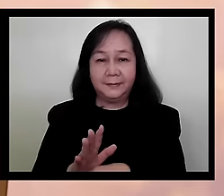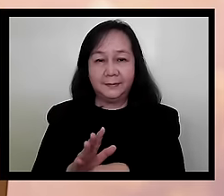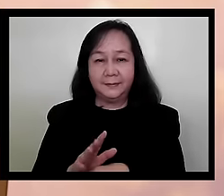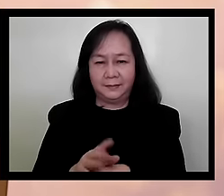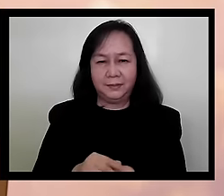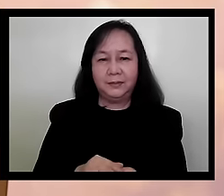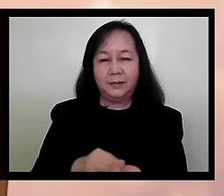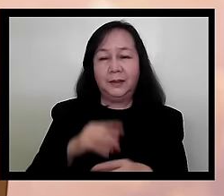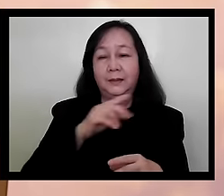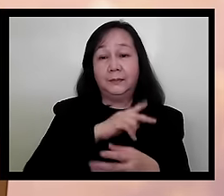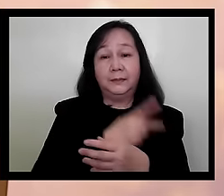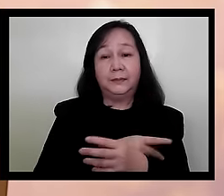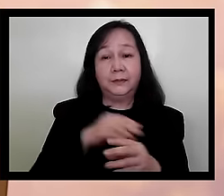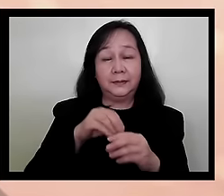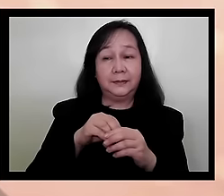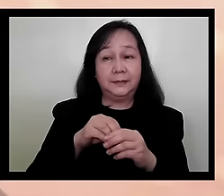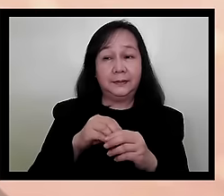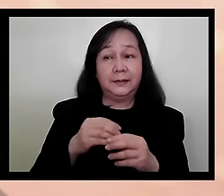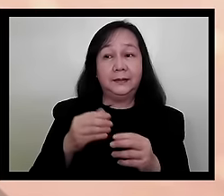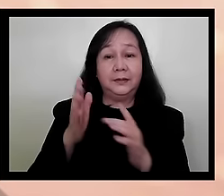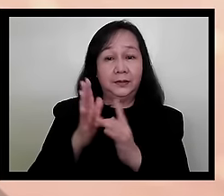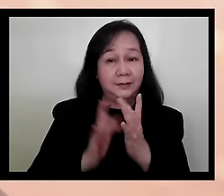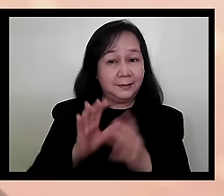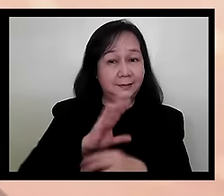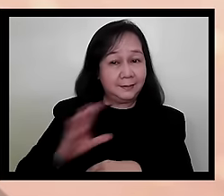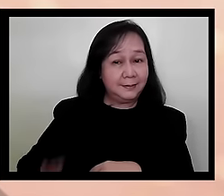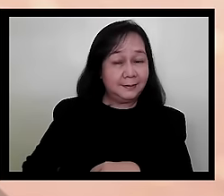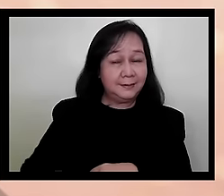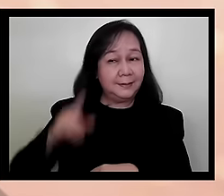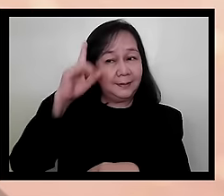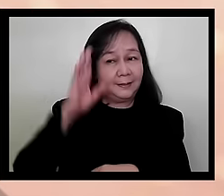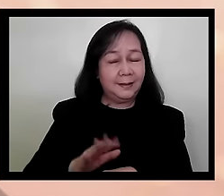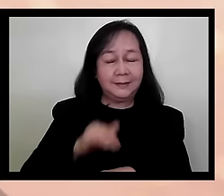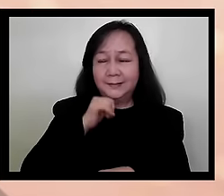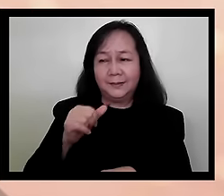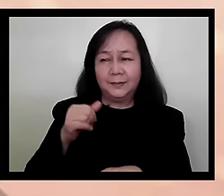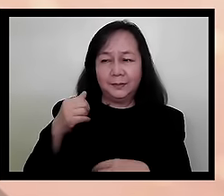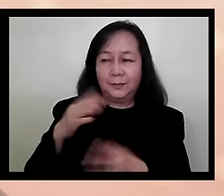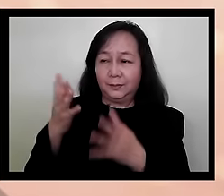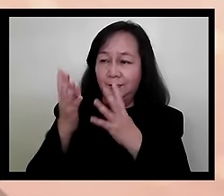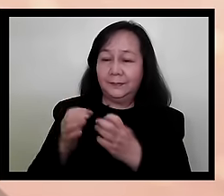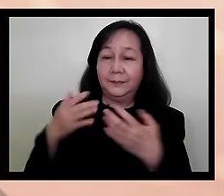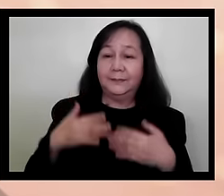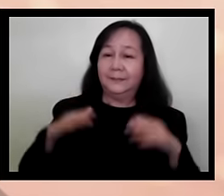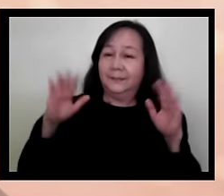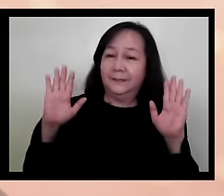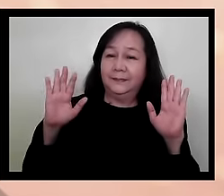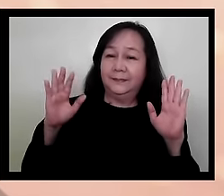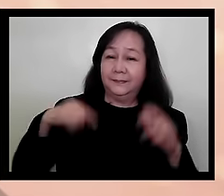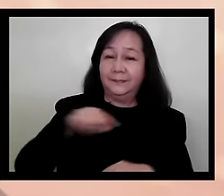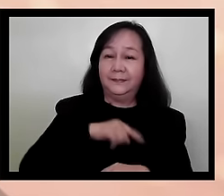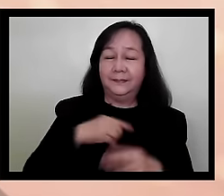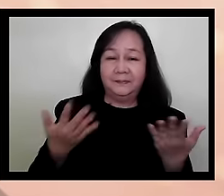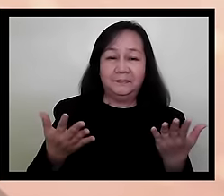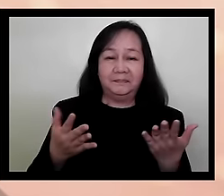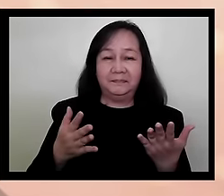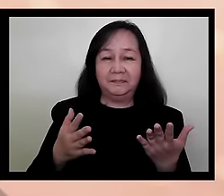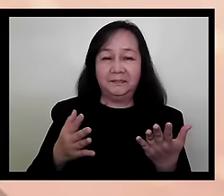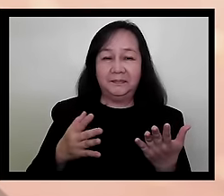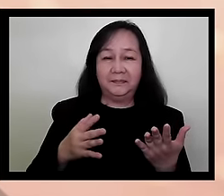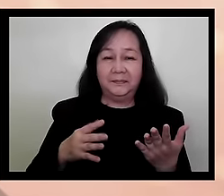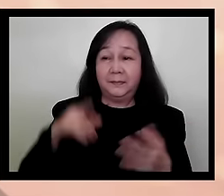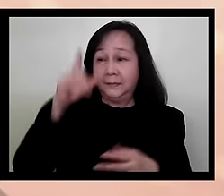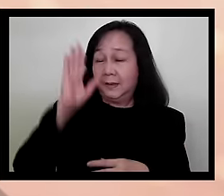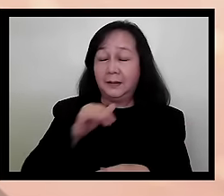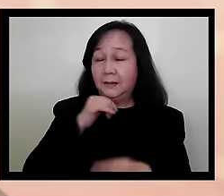tenacious in Jesus Christ God does not want to give up on us God does not want to give us give